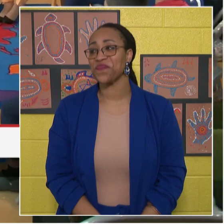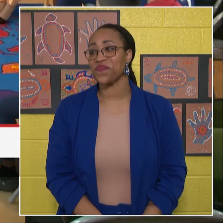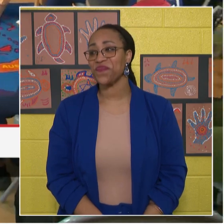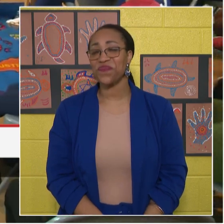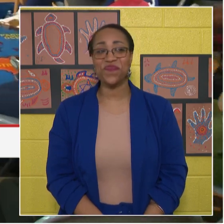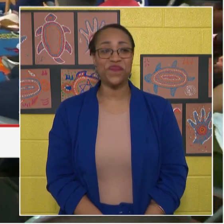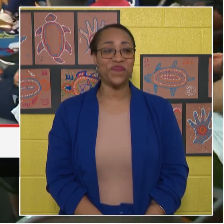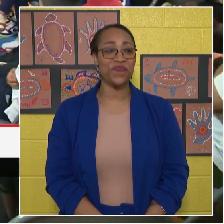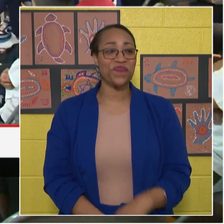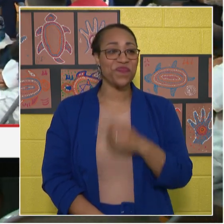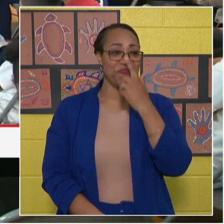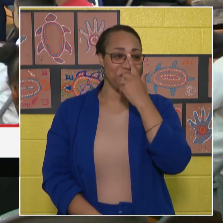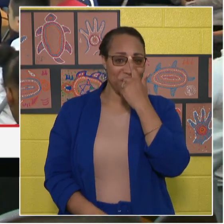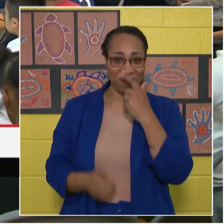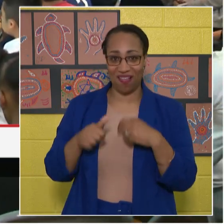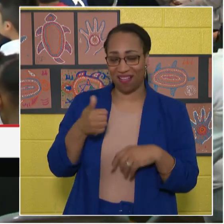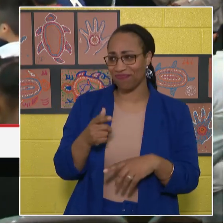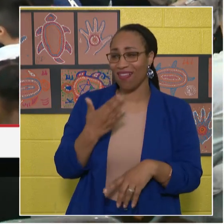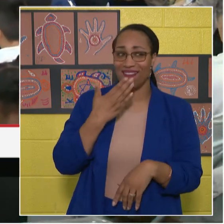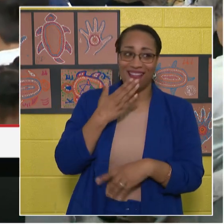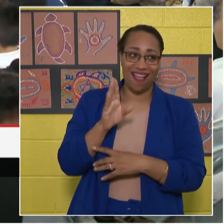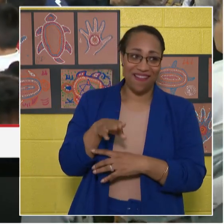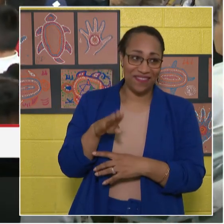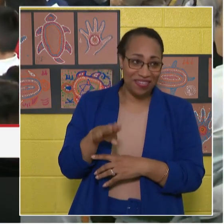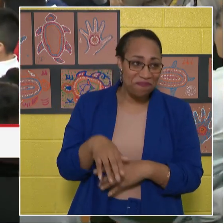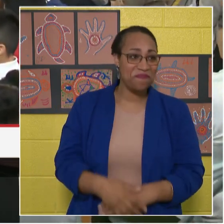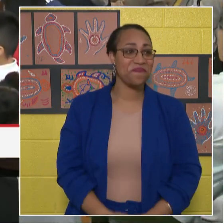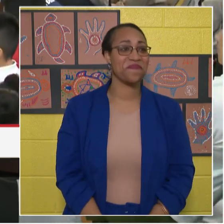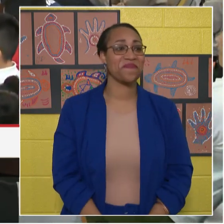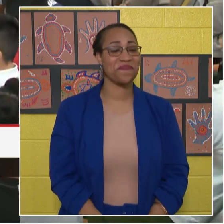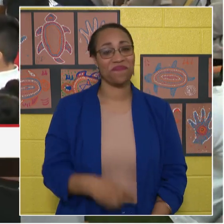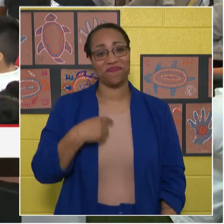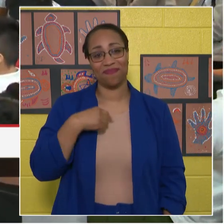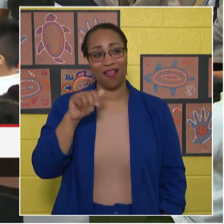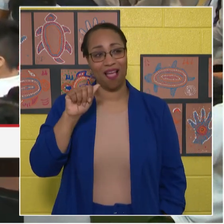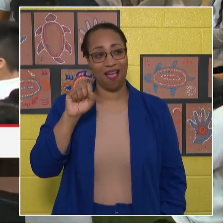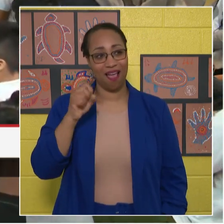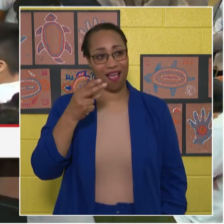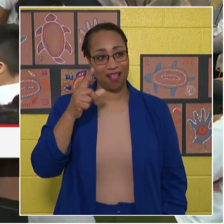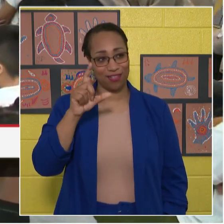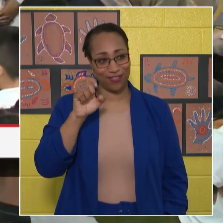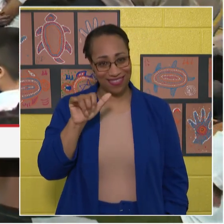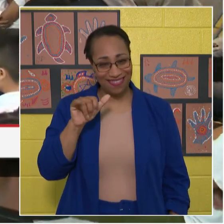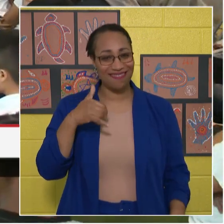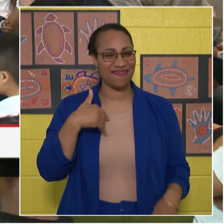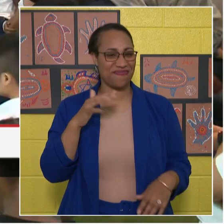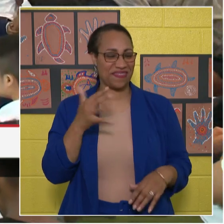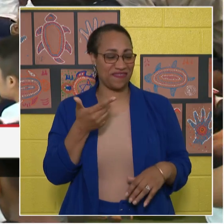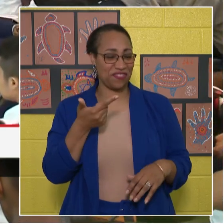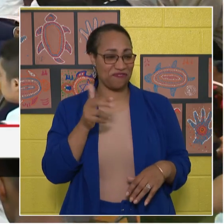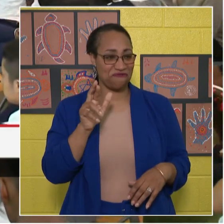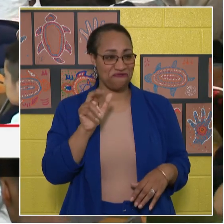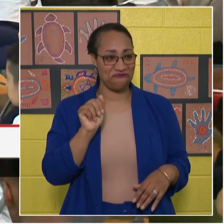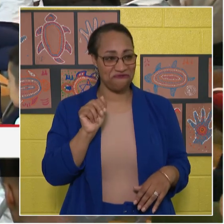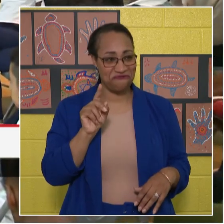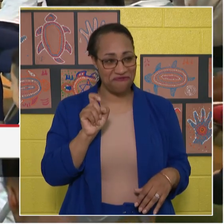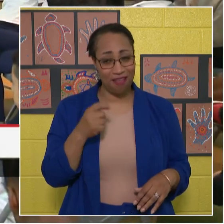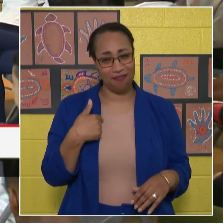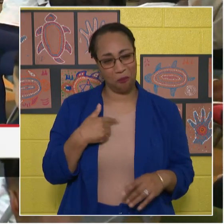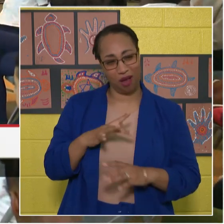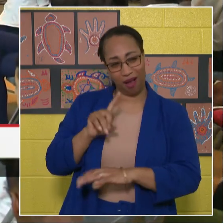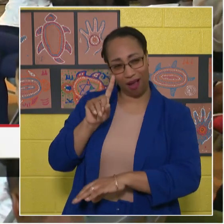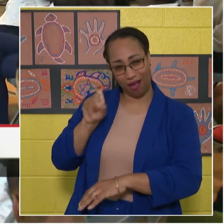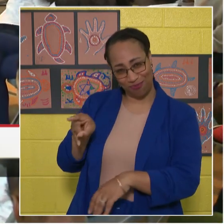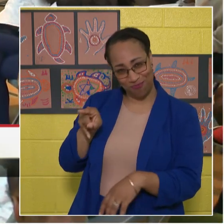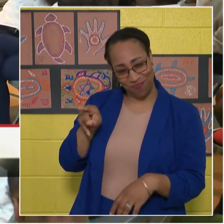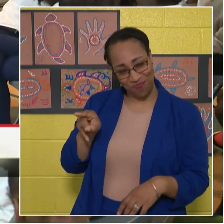Good afternoon. My name is Ashley, and I'm in the 5th grade in Ms. Wolf's homeroom. One question I would like to ask is the following.